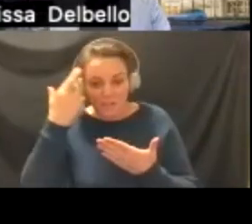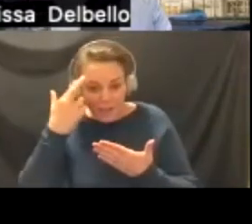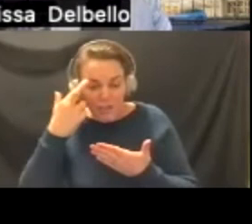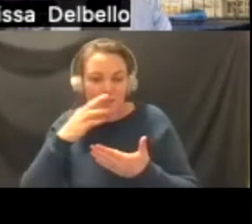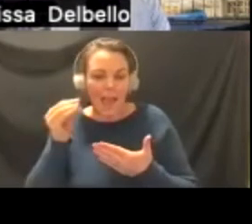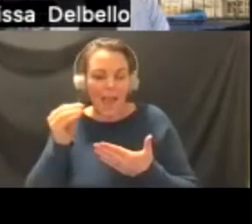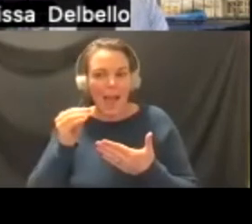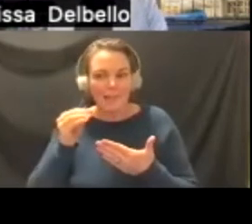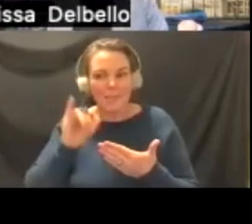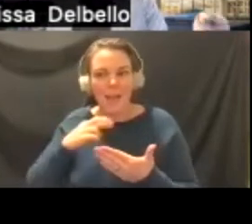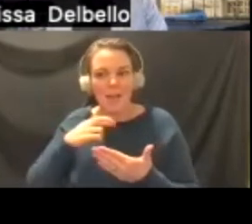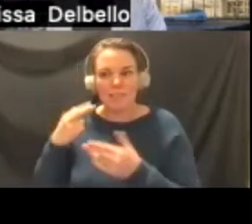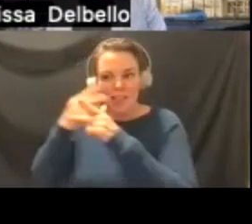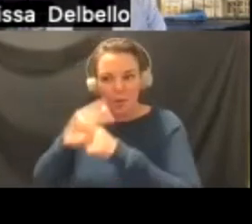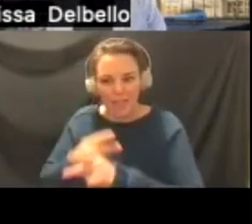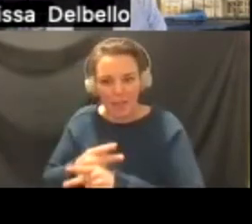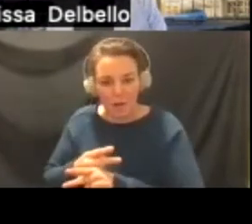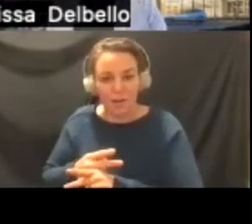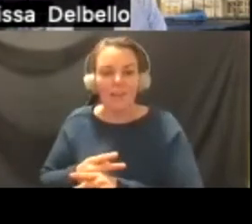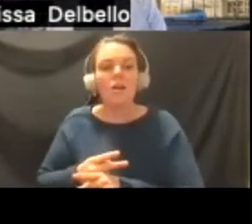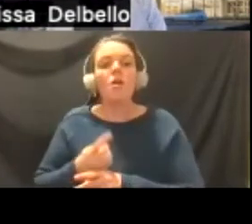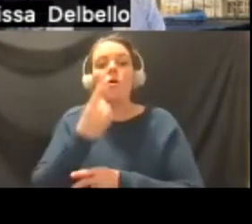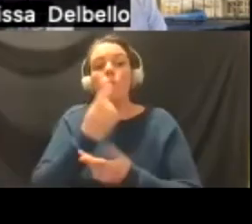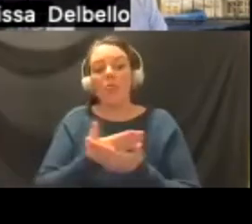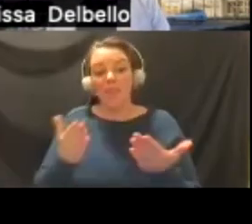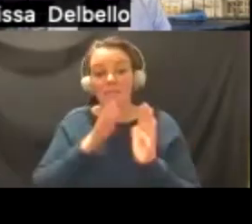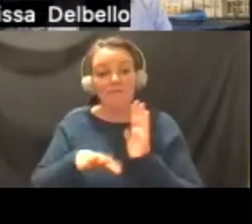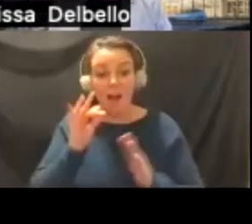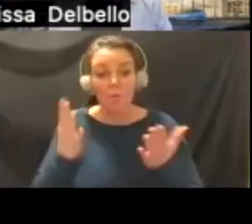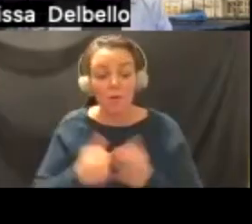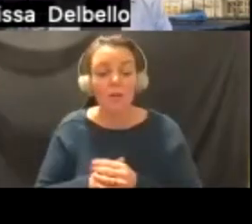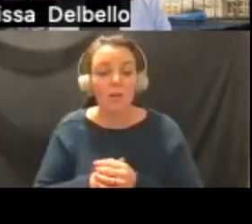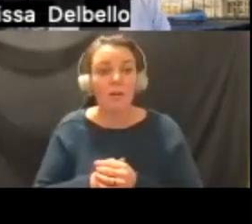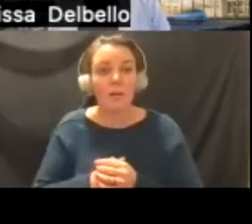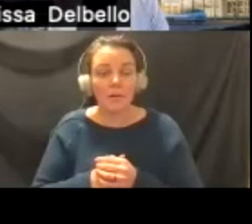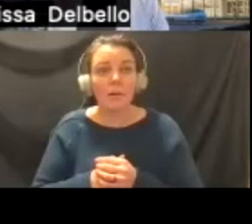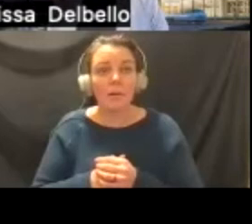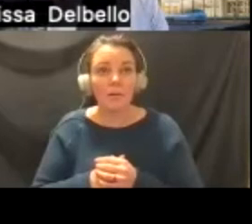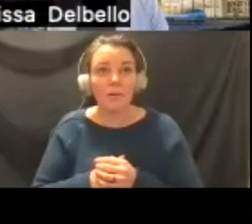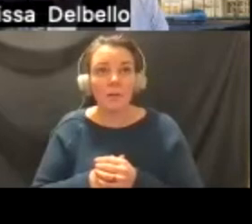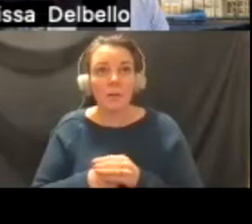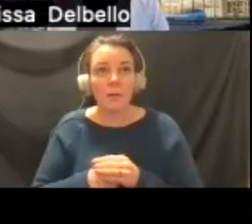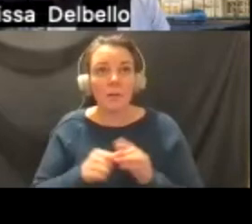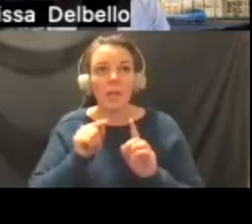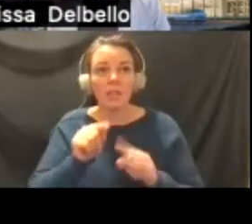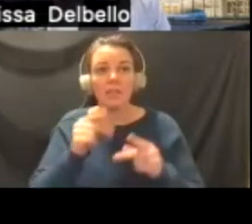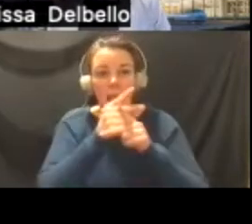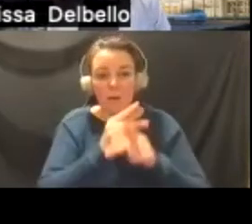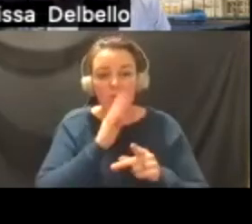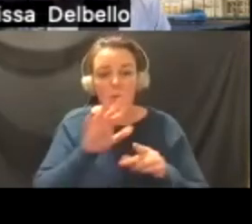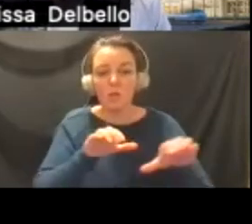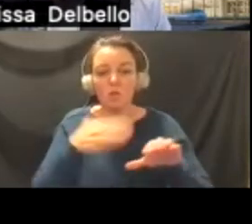risk calculator. And what they found is that they actually do better without the